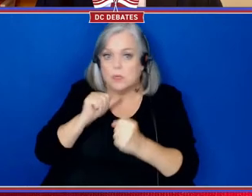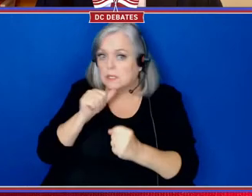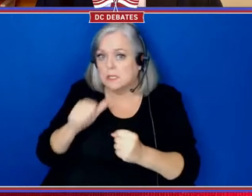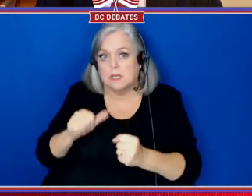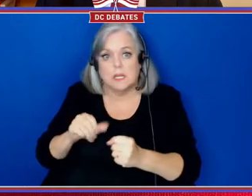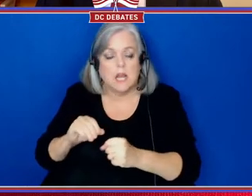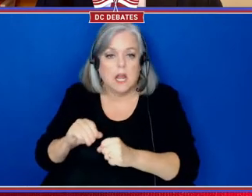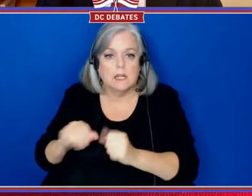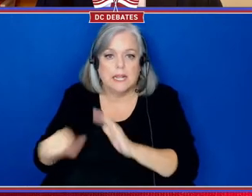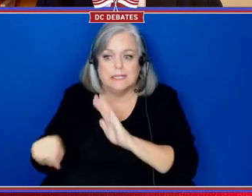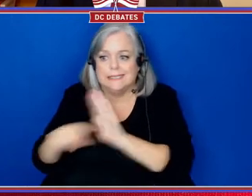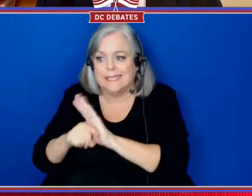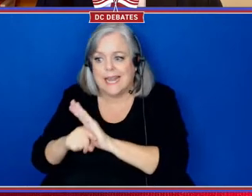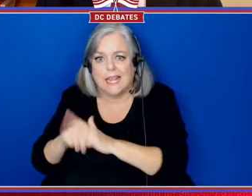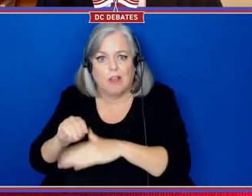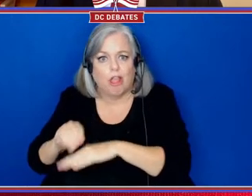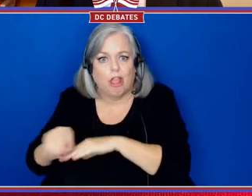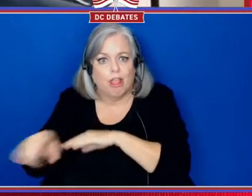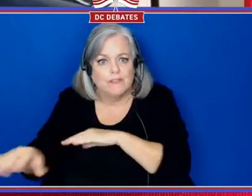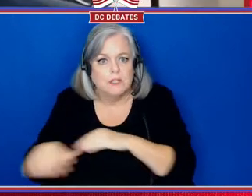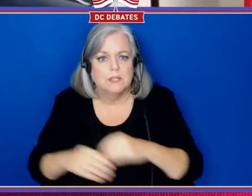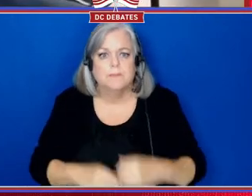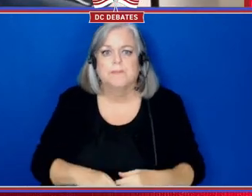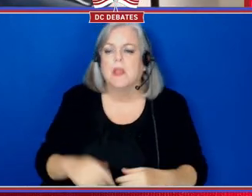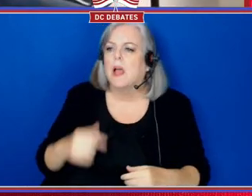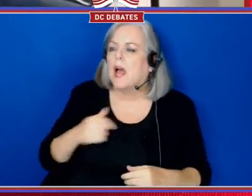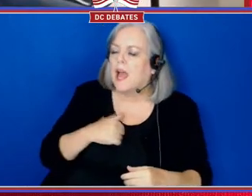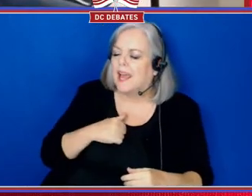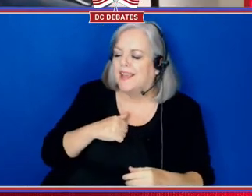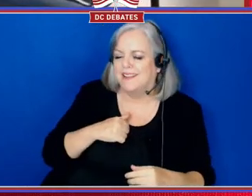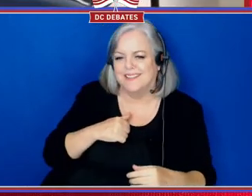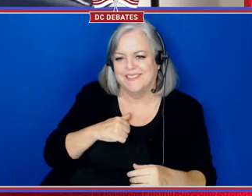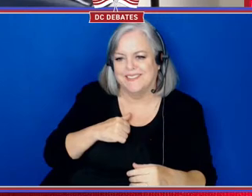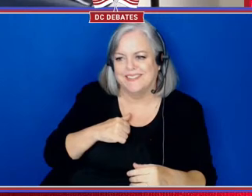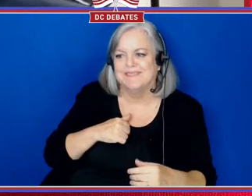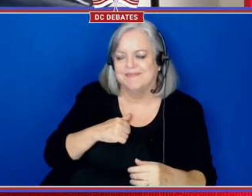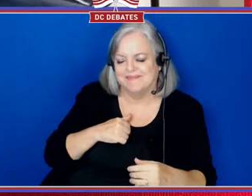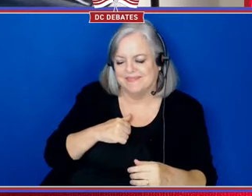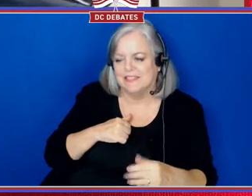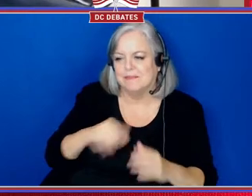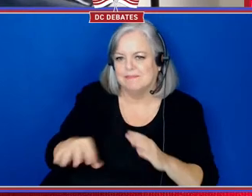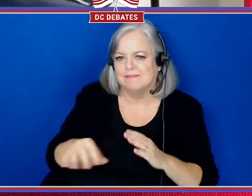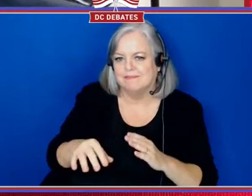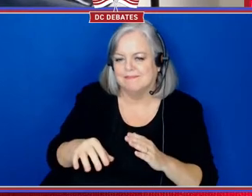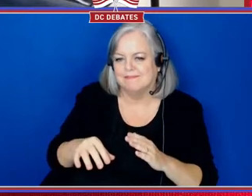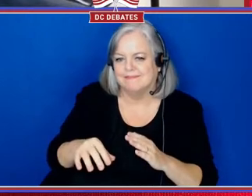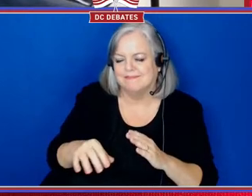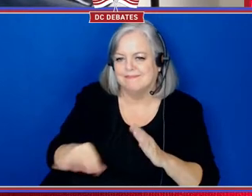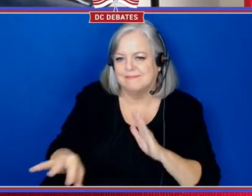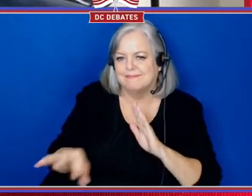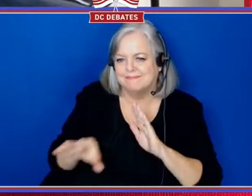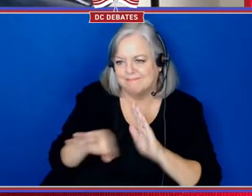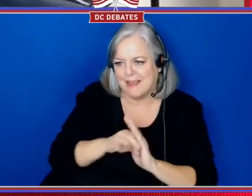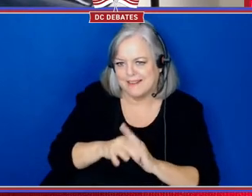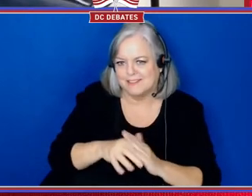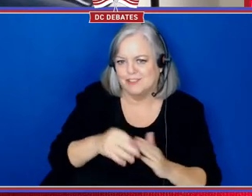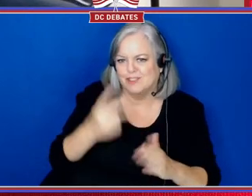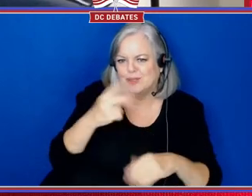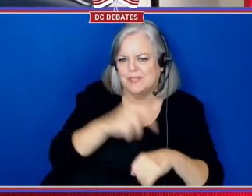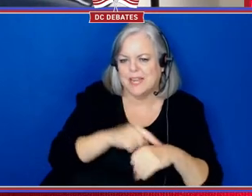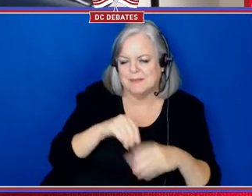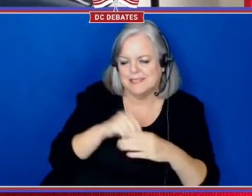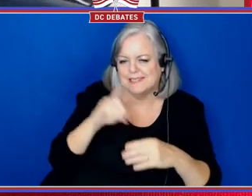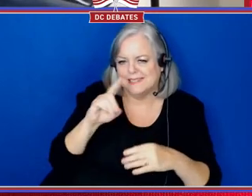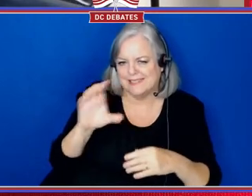I haven't been elected mayor two times in the District of Columbia. I wasn't elected three times as the Ward 4 council